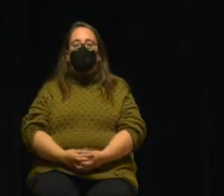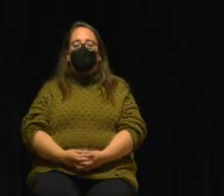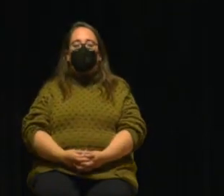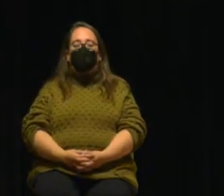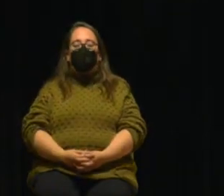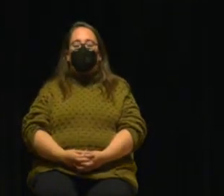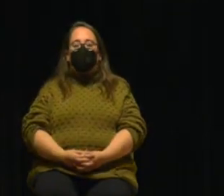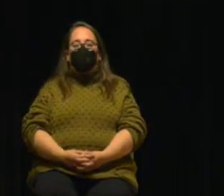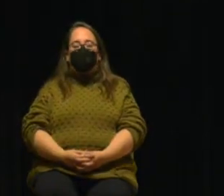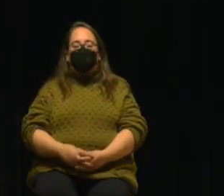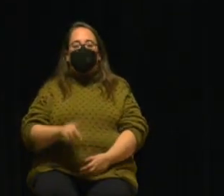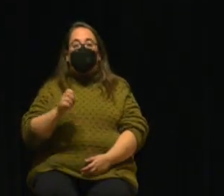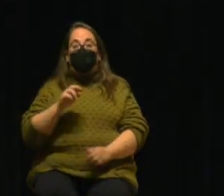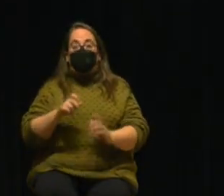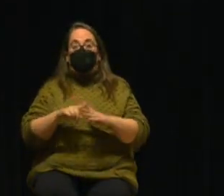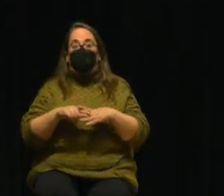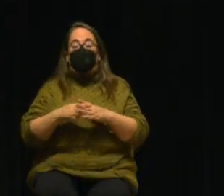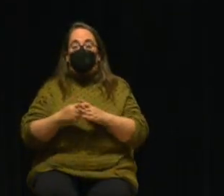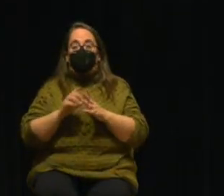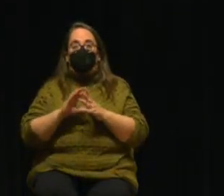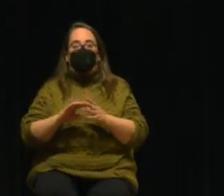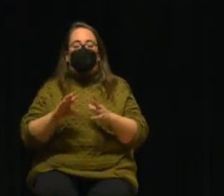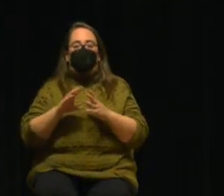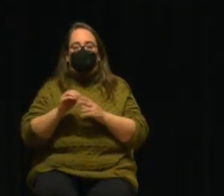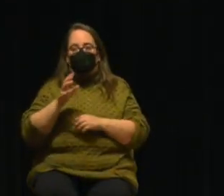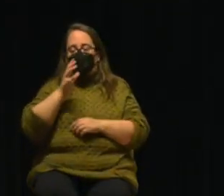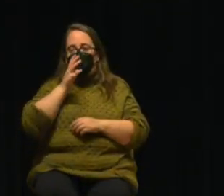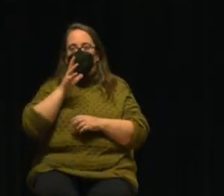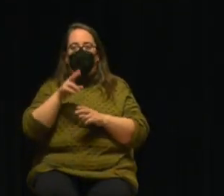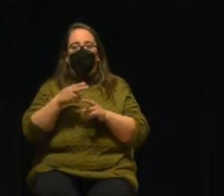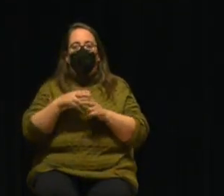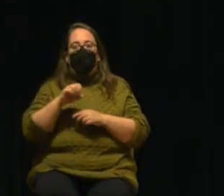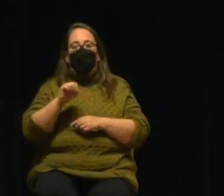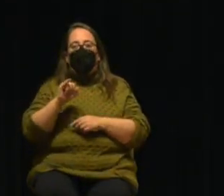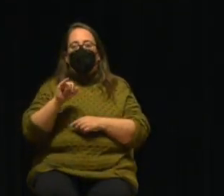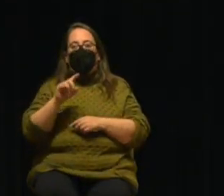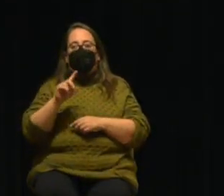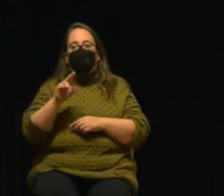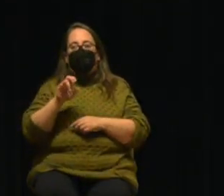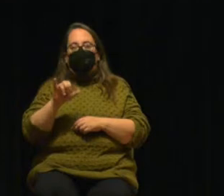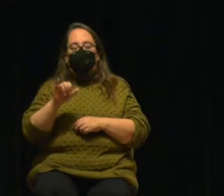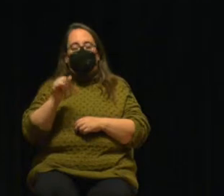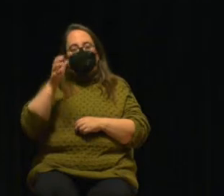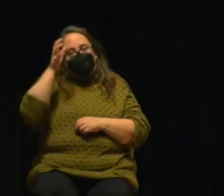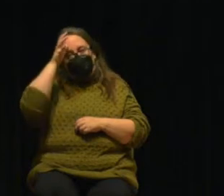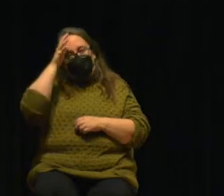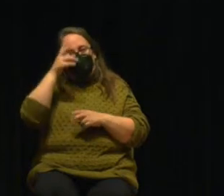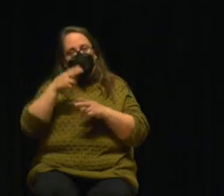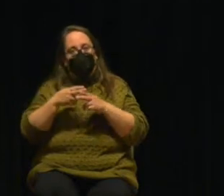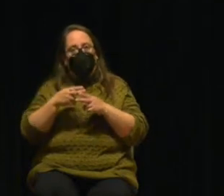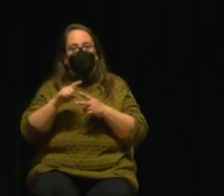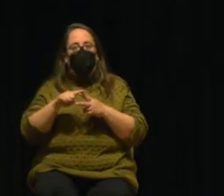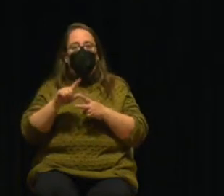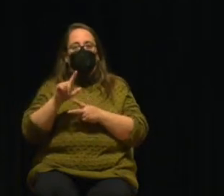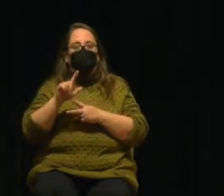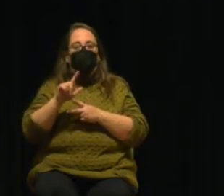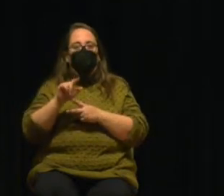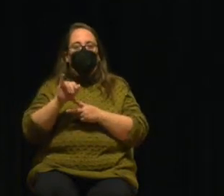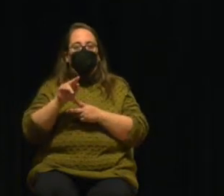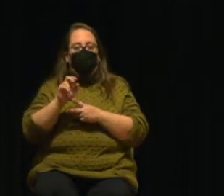Peter began. His mother had been named Sydney, and his father had been named Levin.